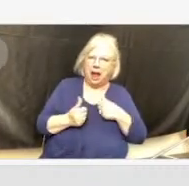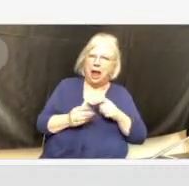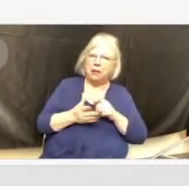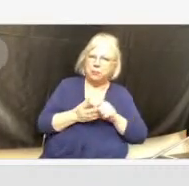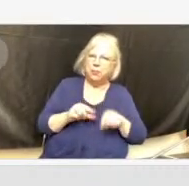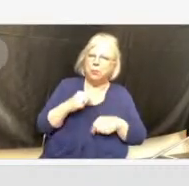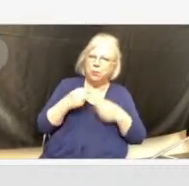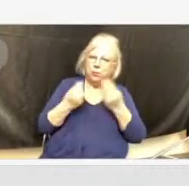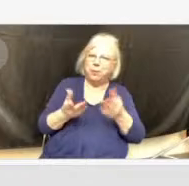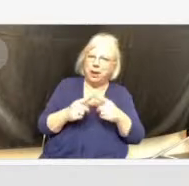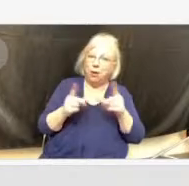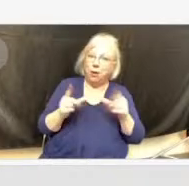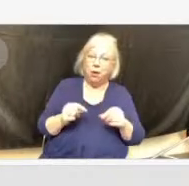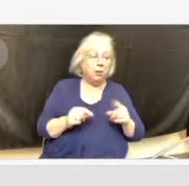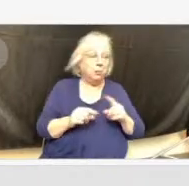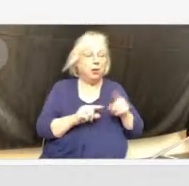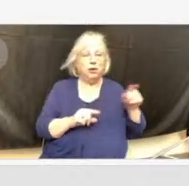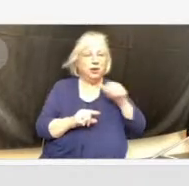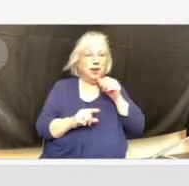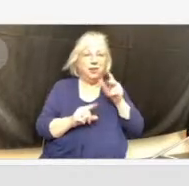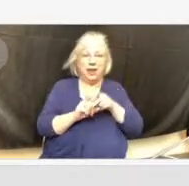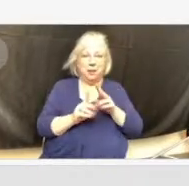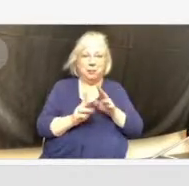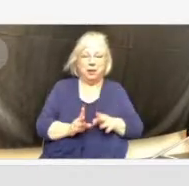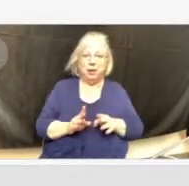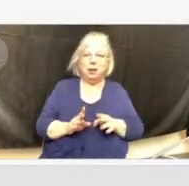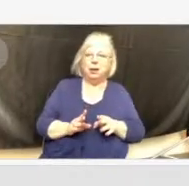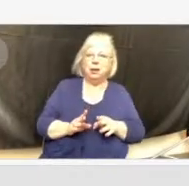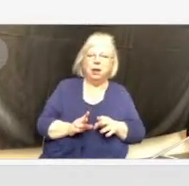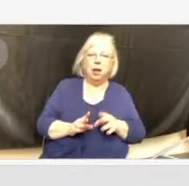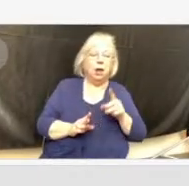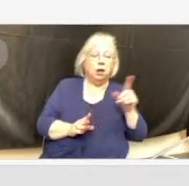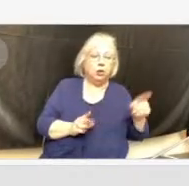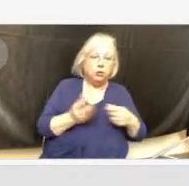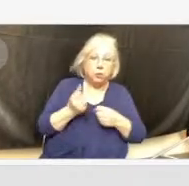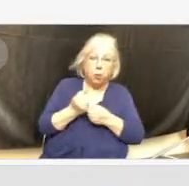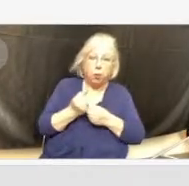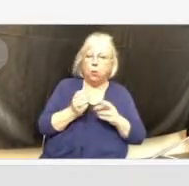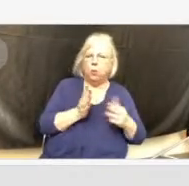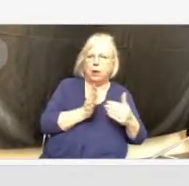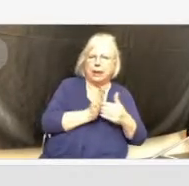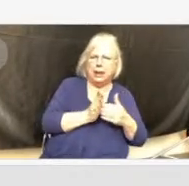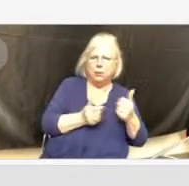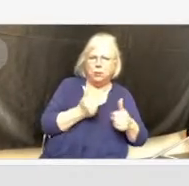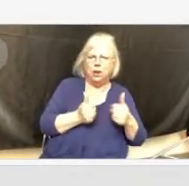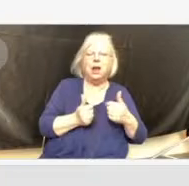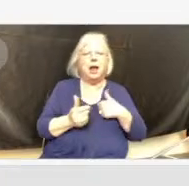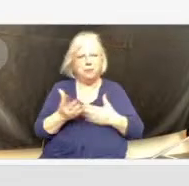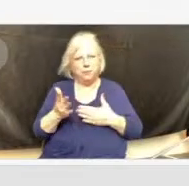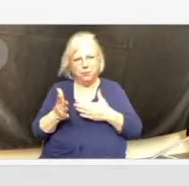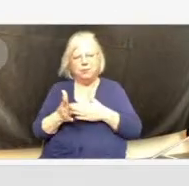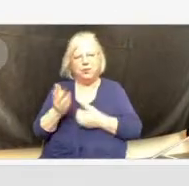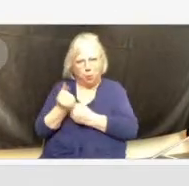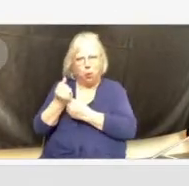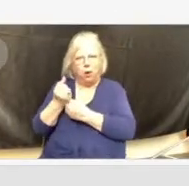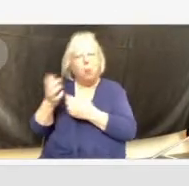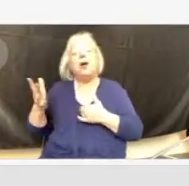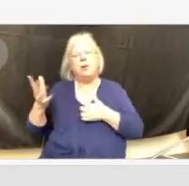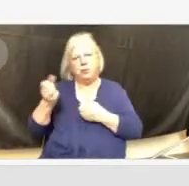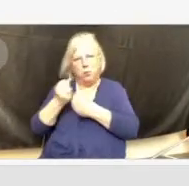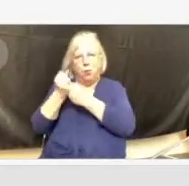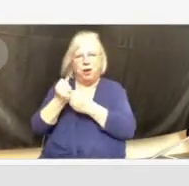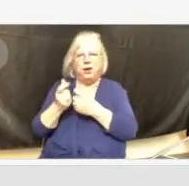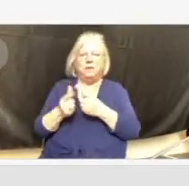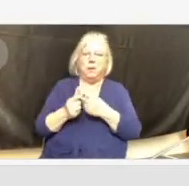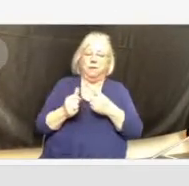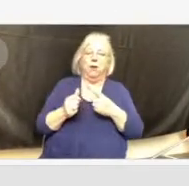put a card in, but you're not the applicant, right? No. So are you in support of, or are you against? I'm for it. Okay, great. Then the applicant gets the